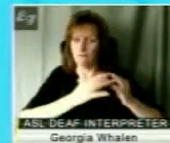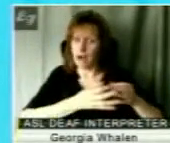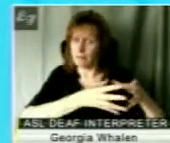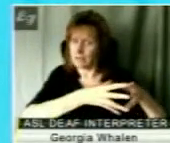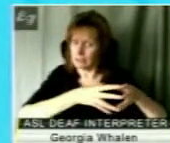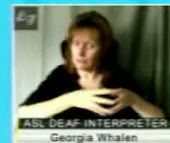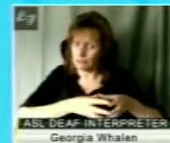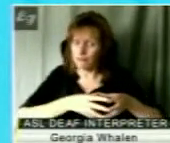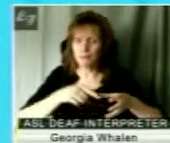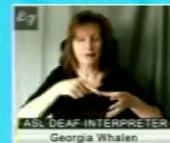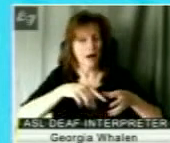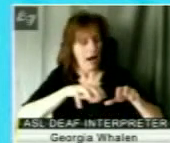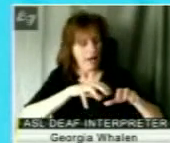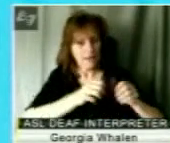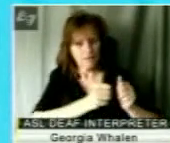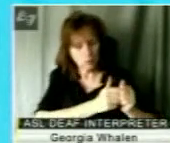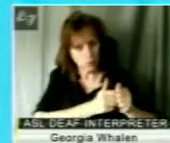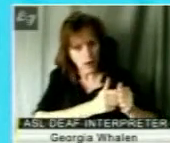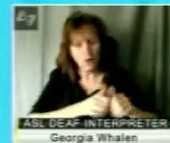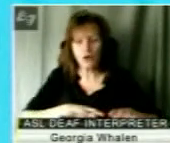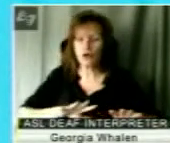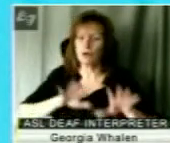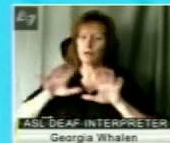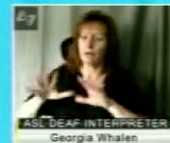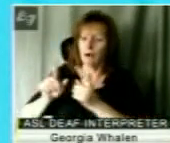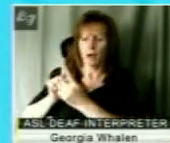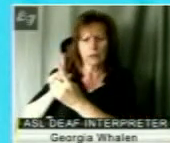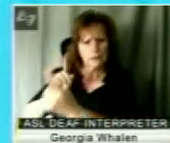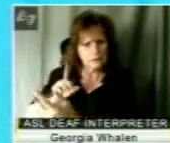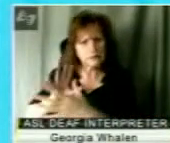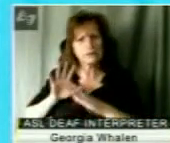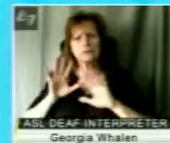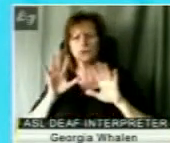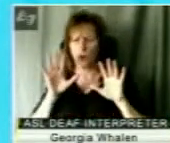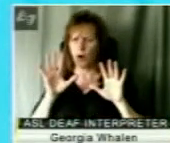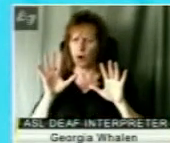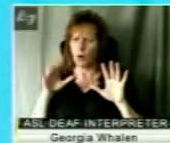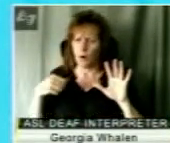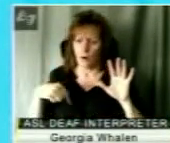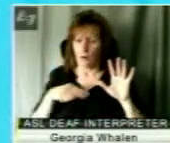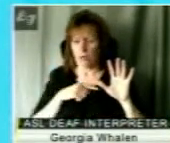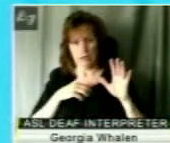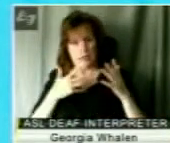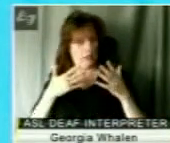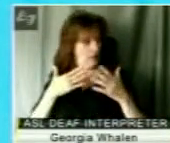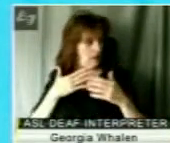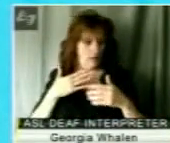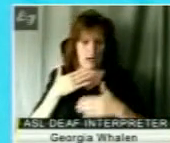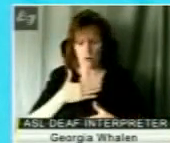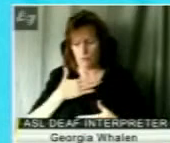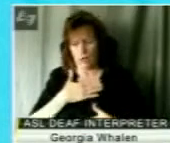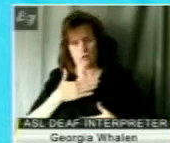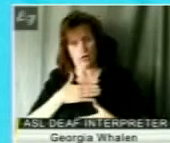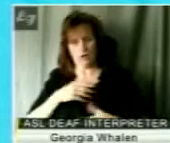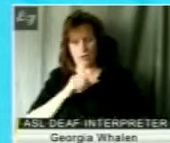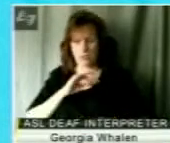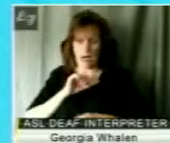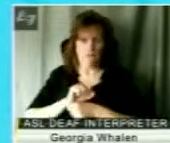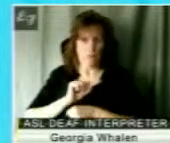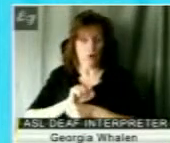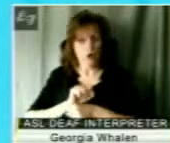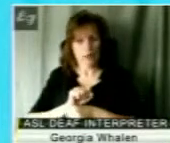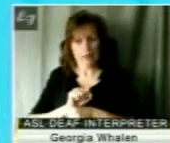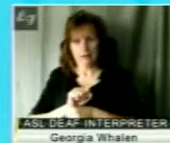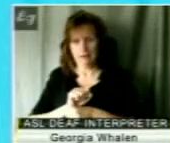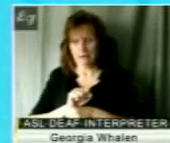coming summer. And so to our recreation staff, who of course are going to see a very, very different summer in terms of their work with the community, my